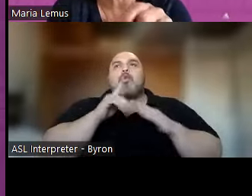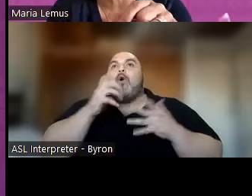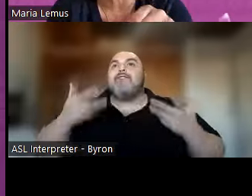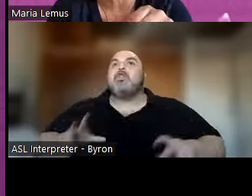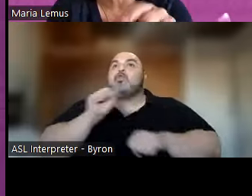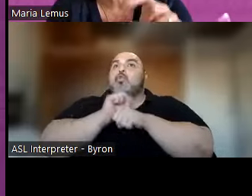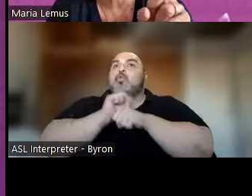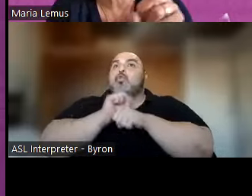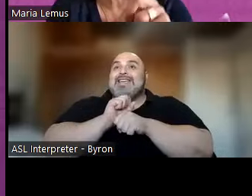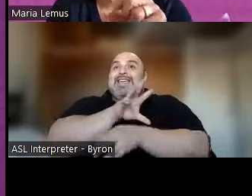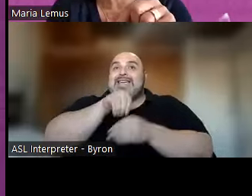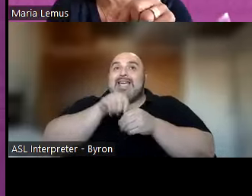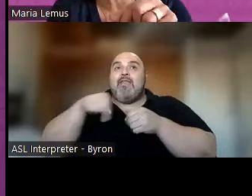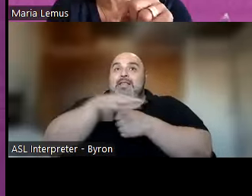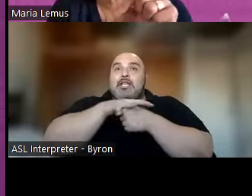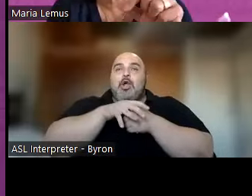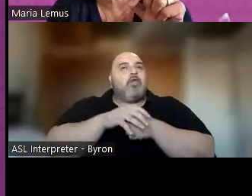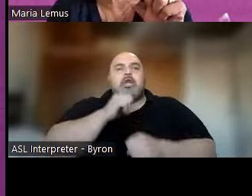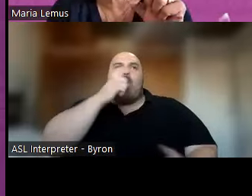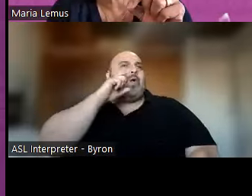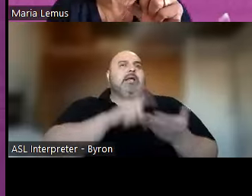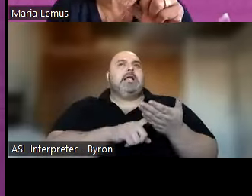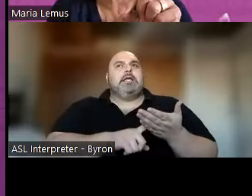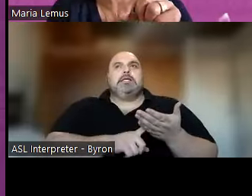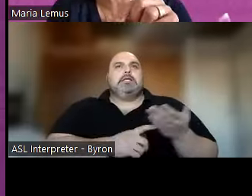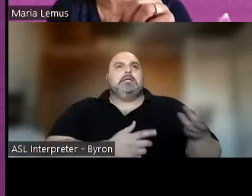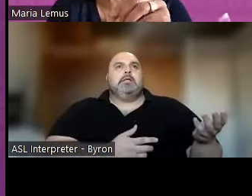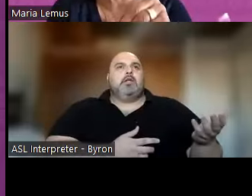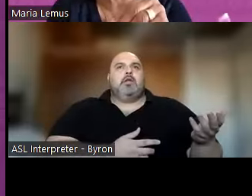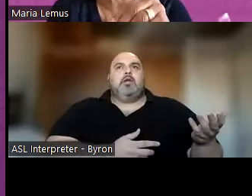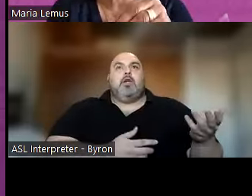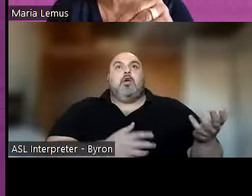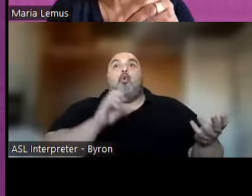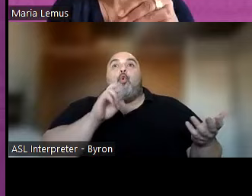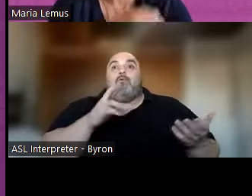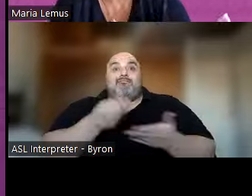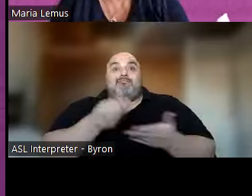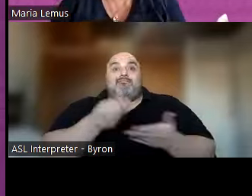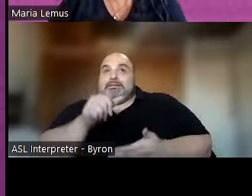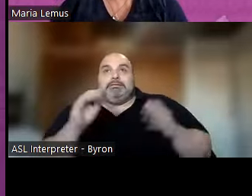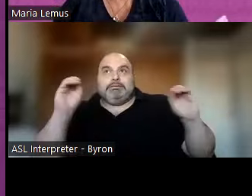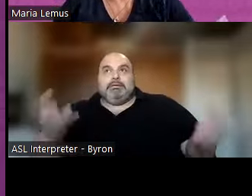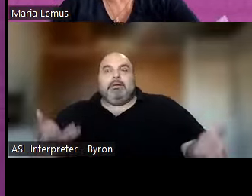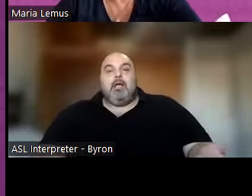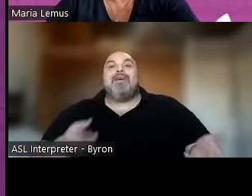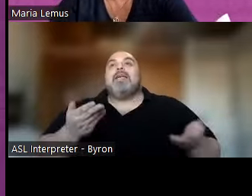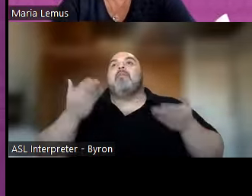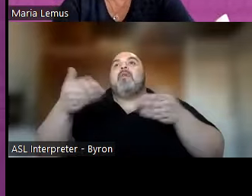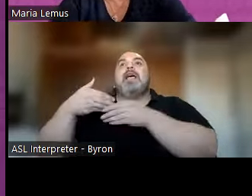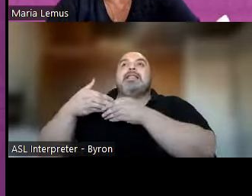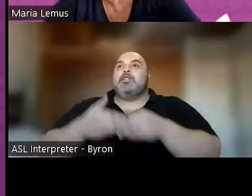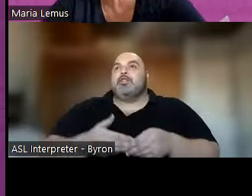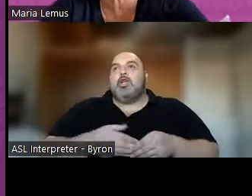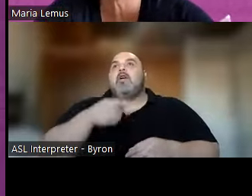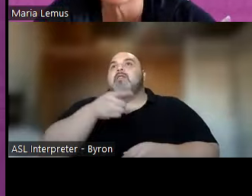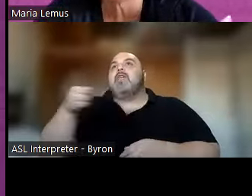in these areas. They're not recognized, nor are they necessarily funded. But they provide this leadership, they provide